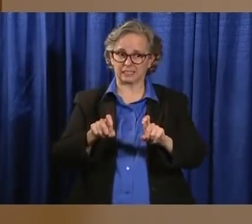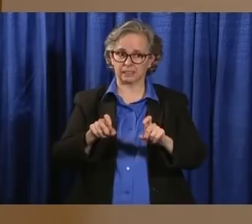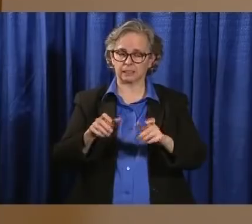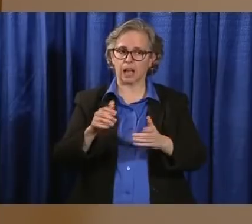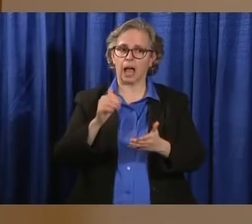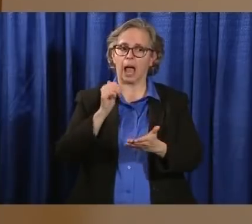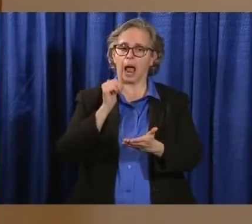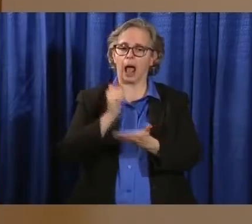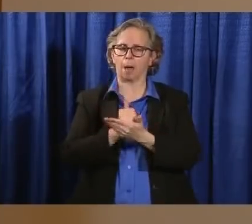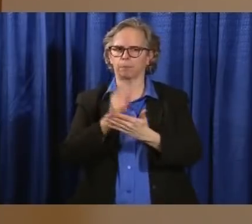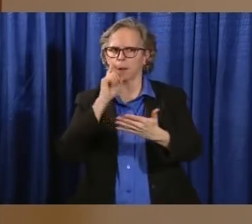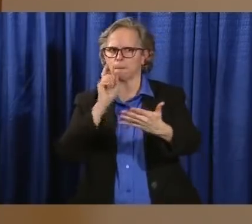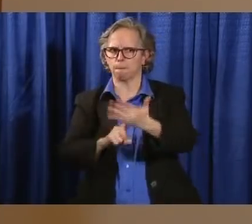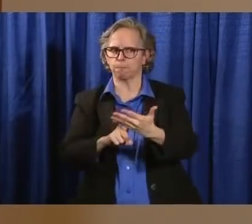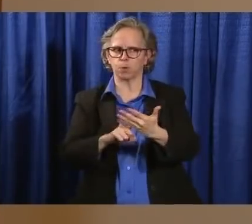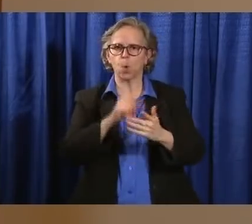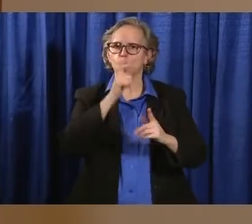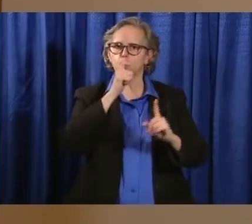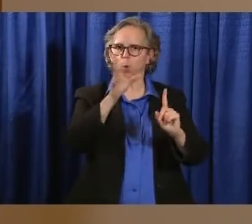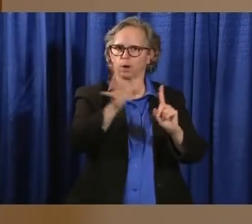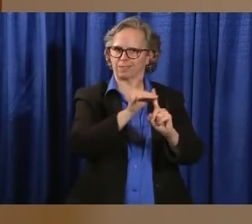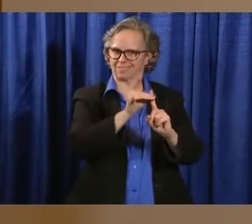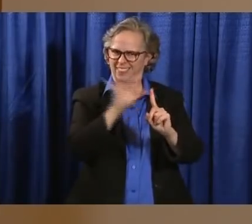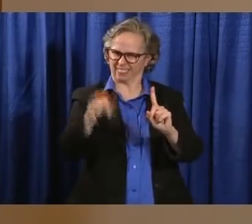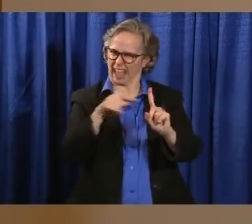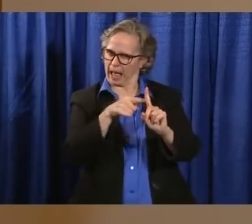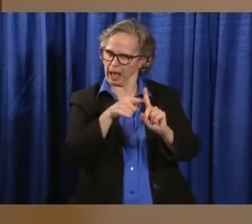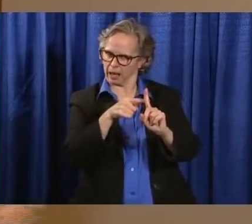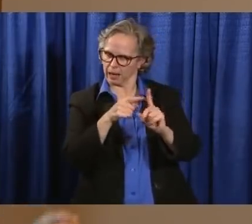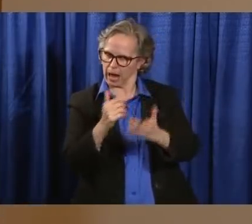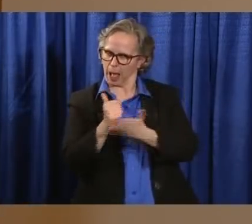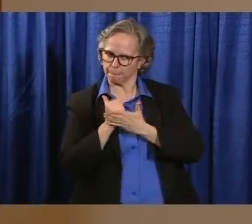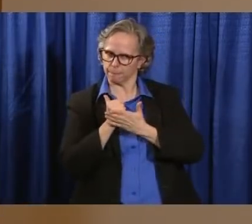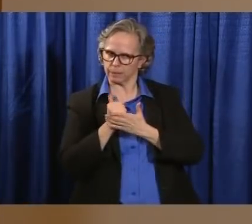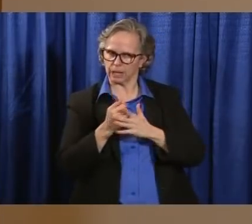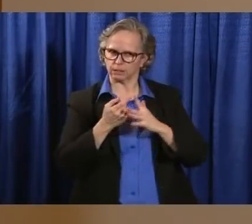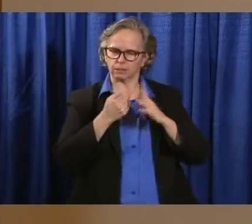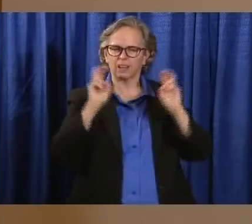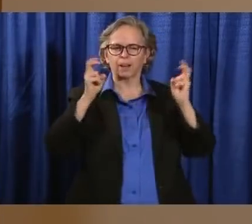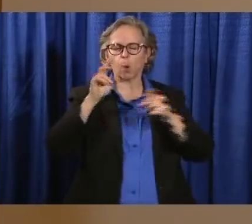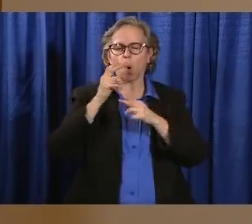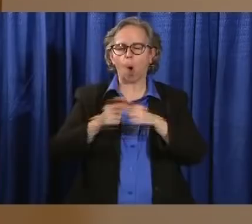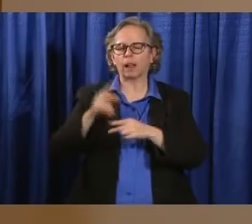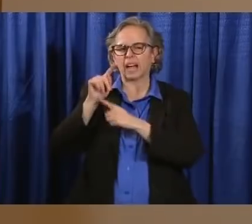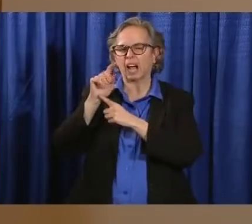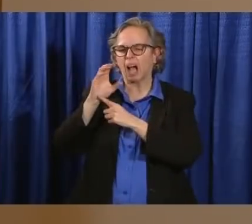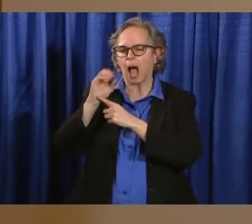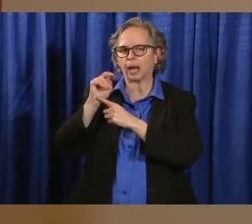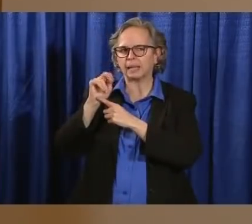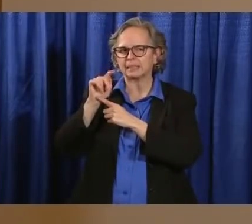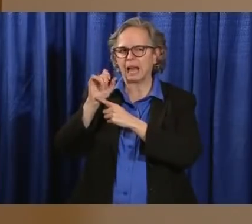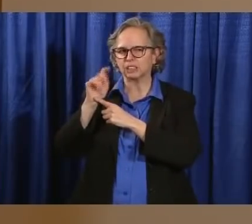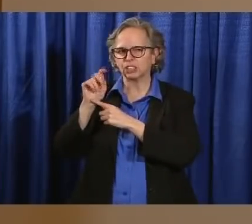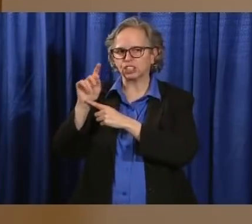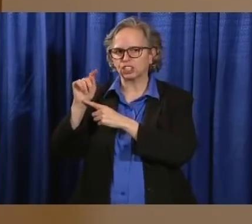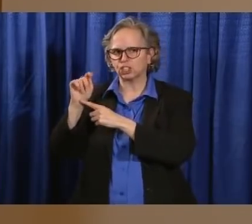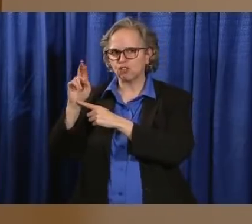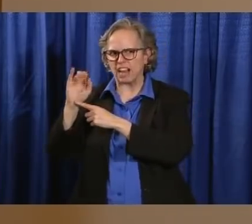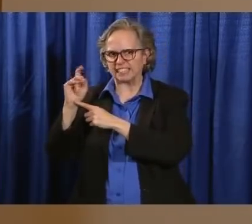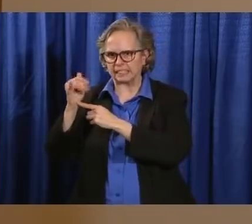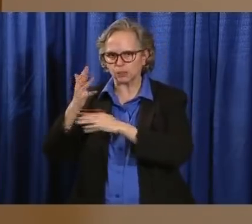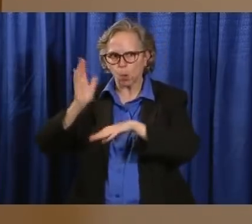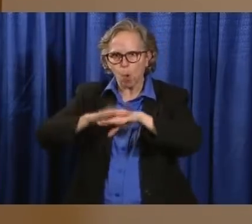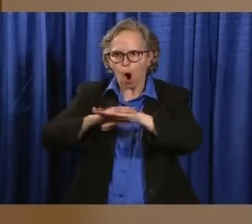is infectious and then go out with that great contact tracing and get to everyone around them and tell them they have been exposed. You